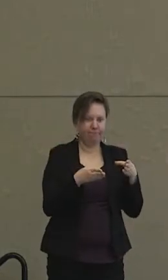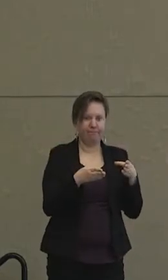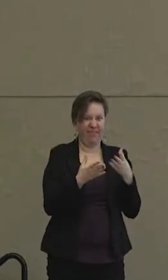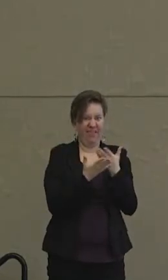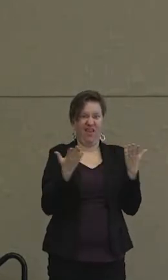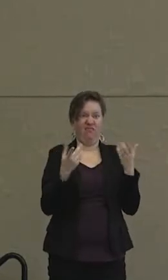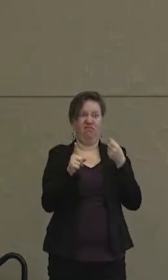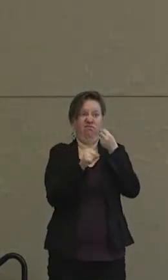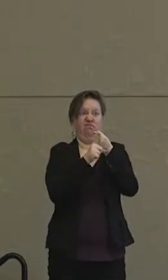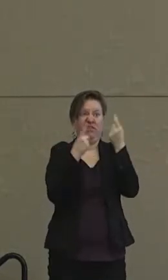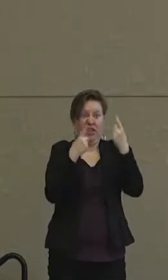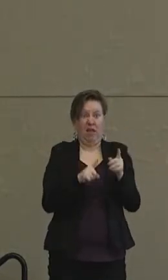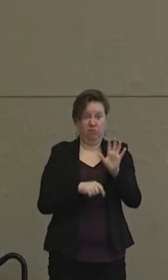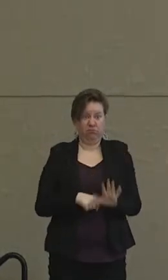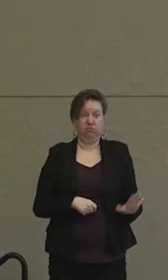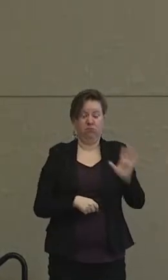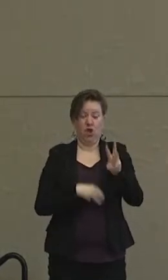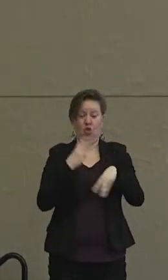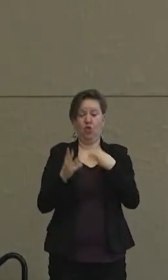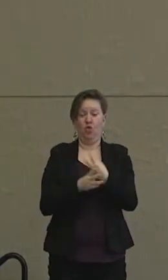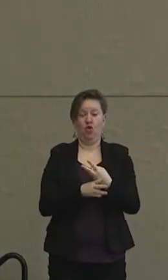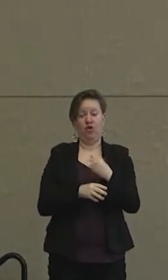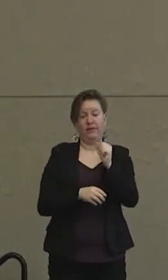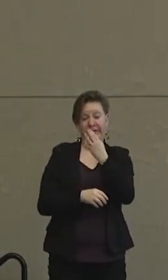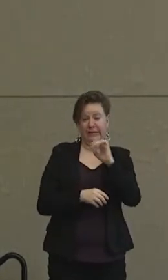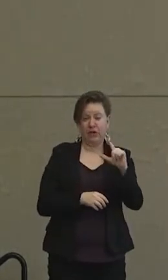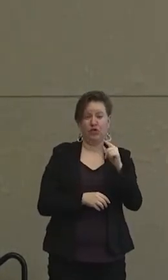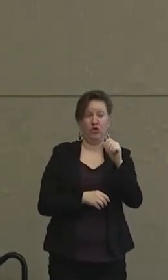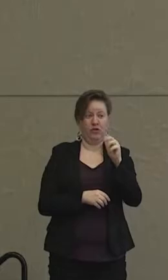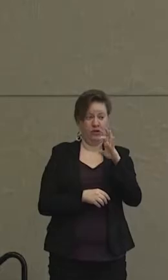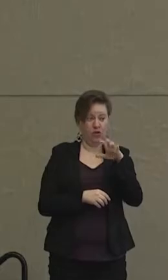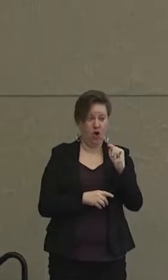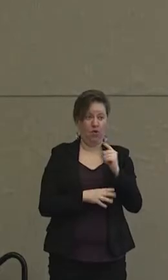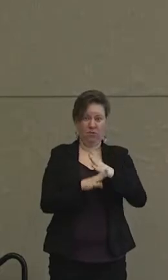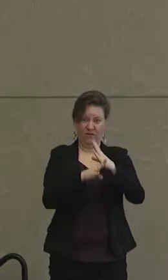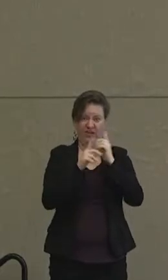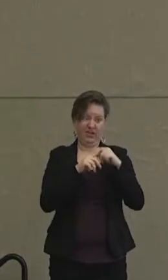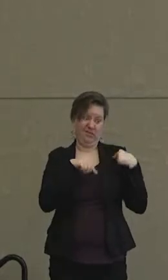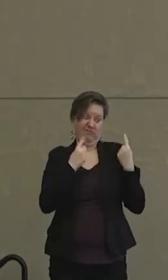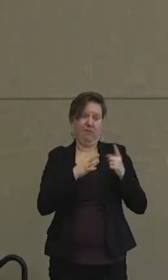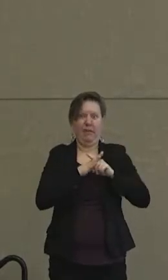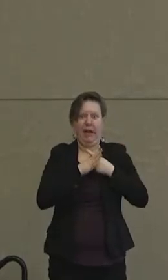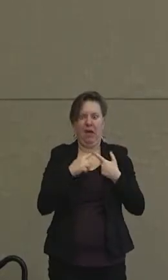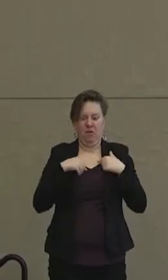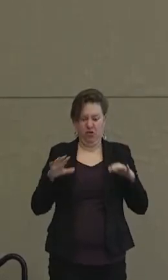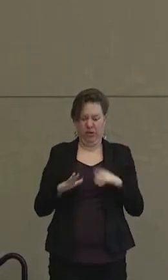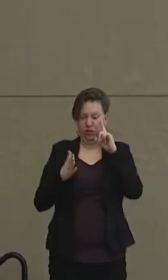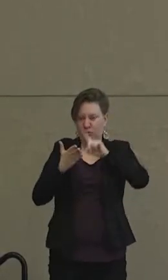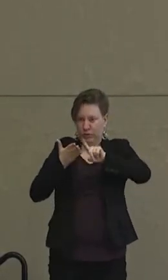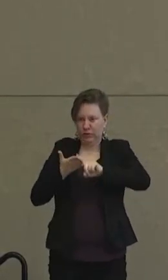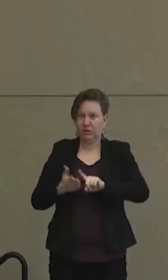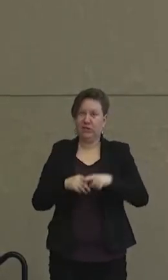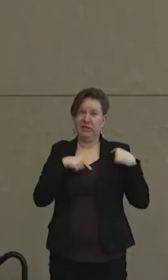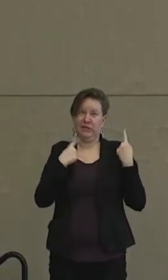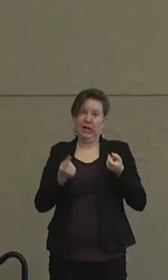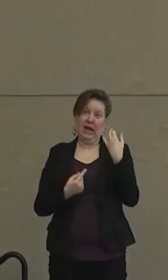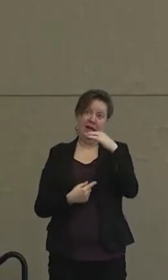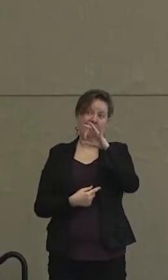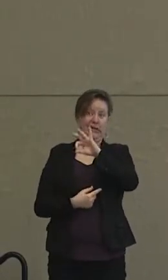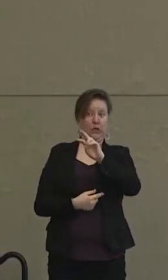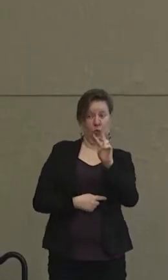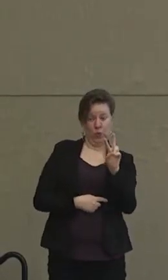thing that's happened in the world of sexual assault prevention since the beginning. I've been doing this research since